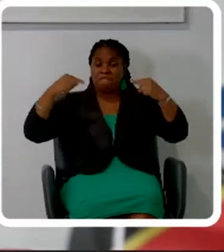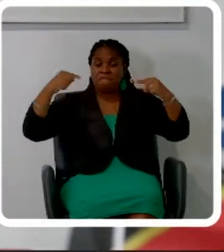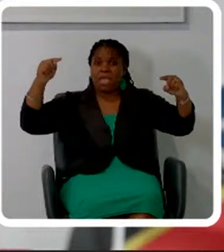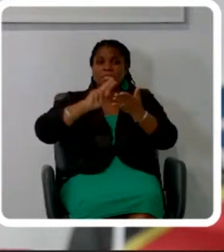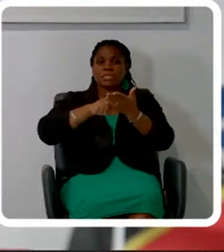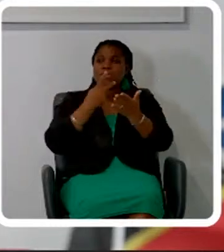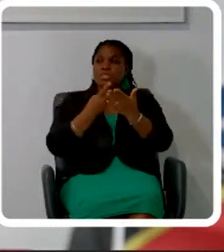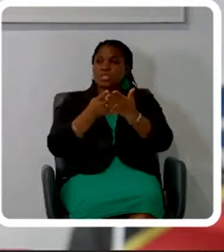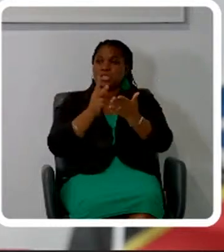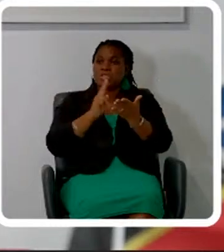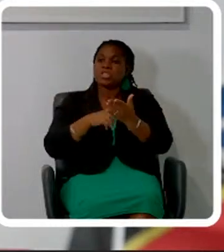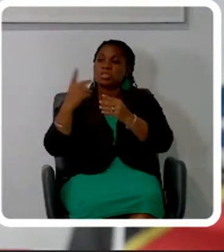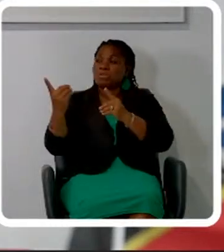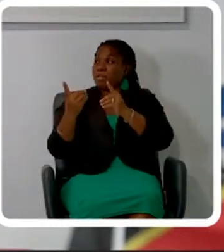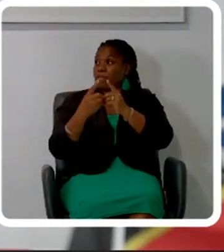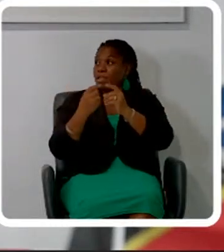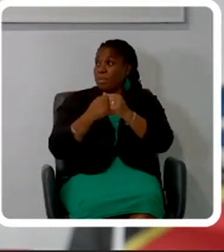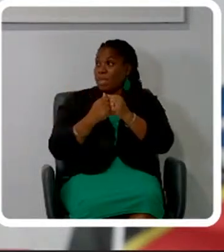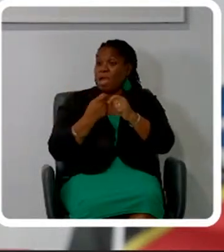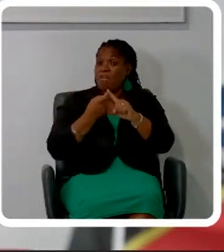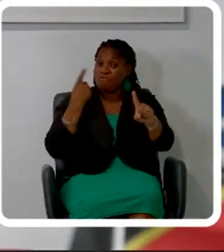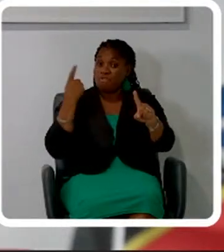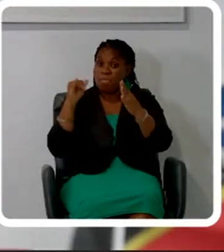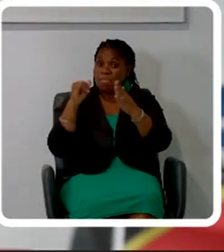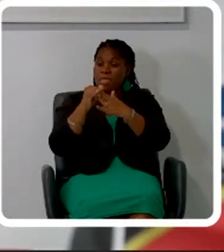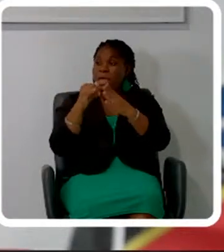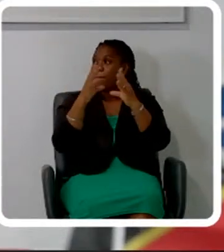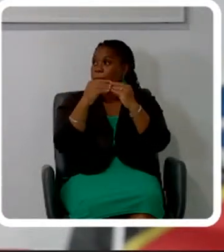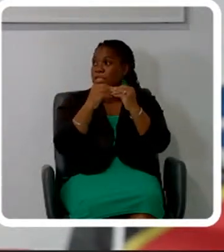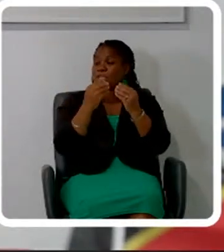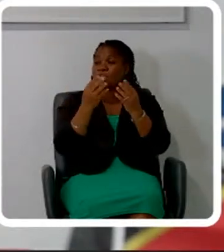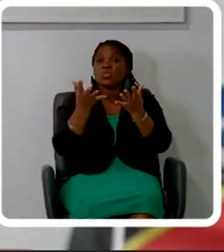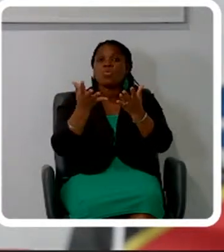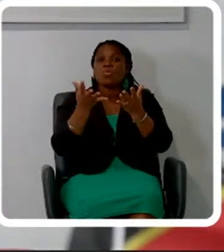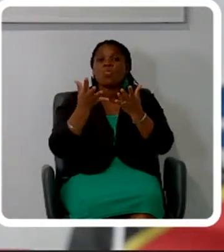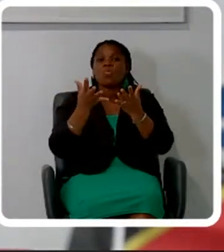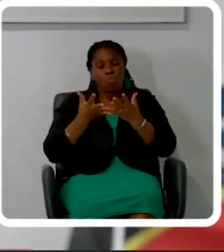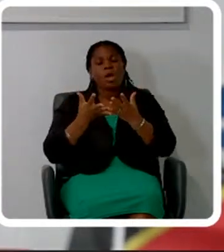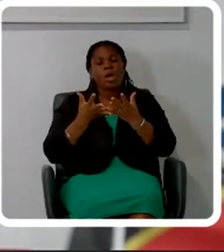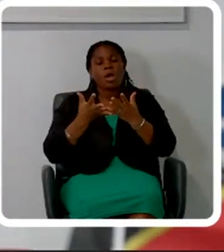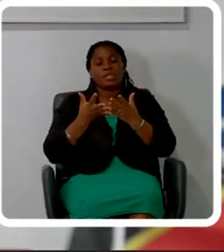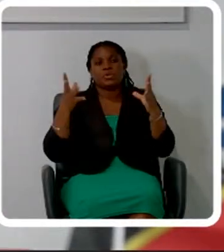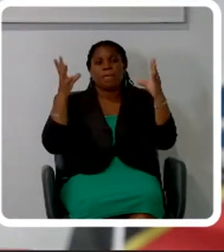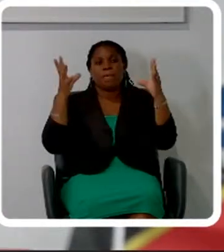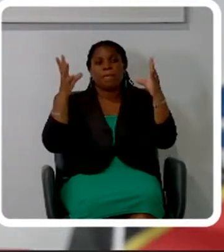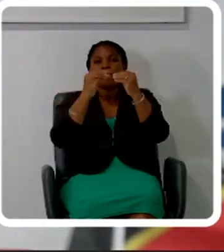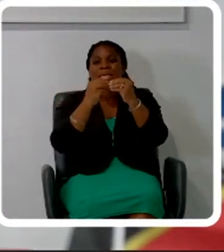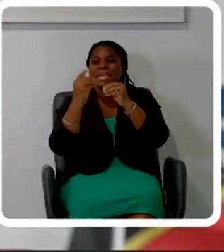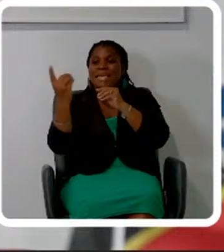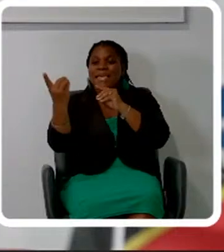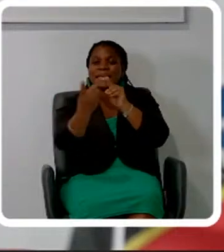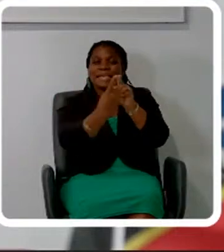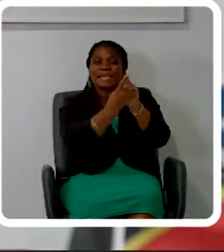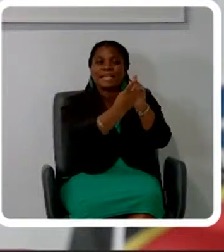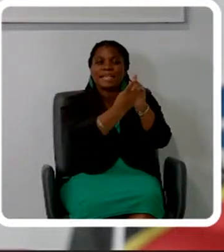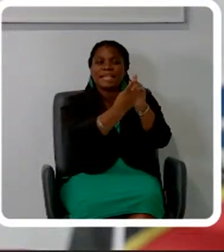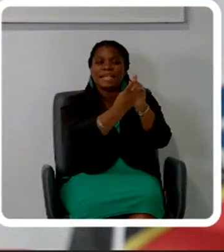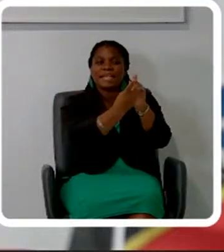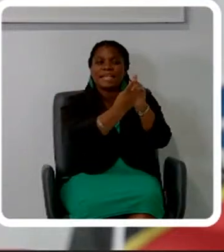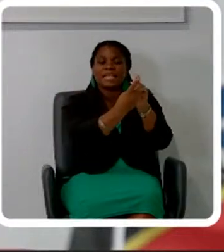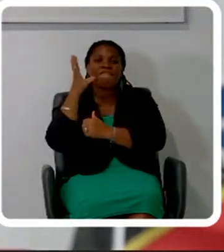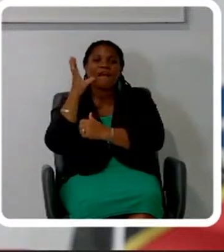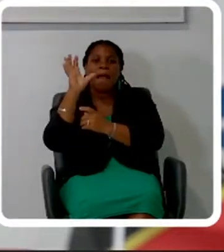that meeting, they want to make contact with our farming community here so that they can help